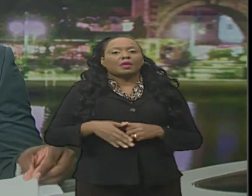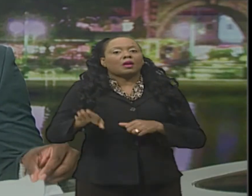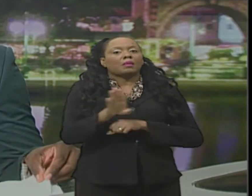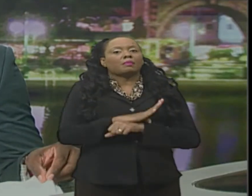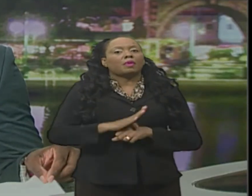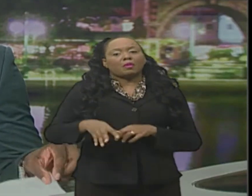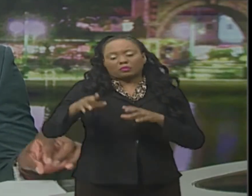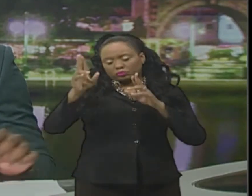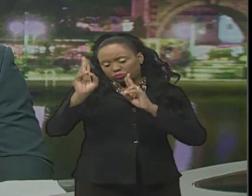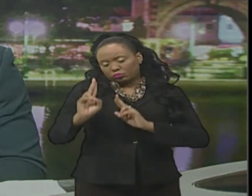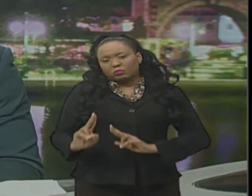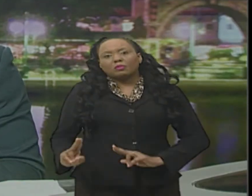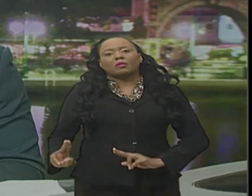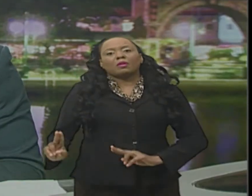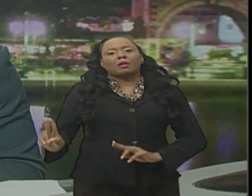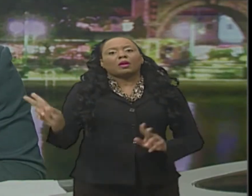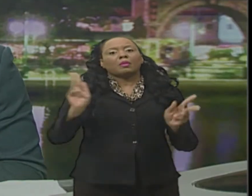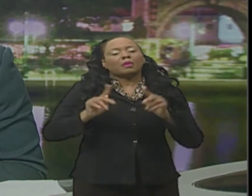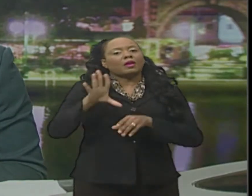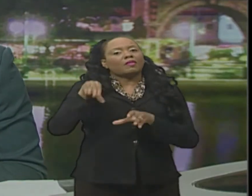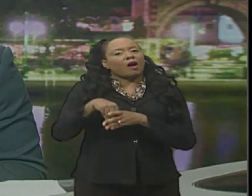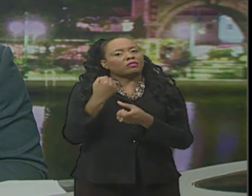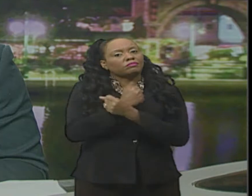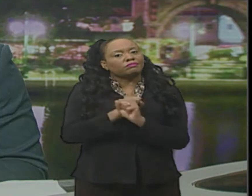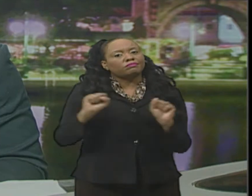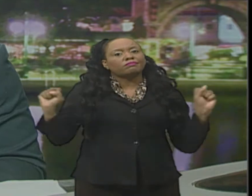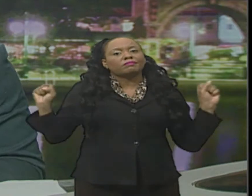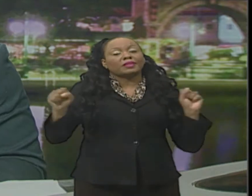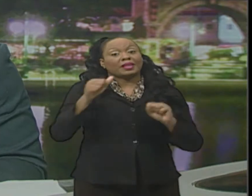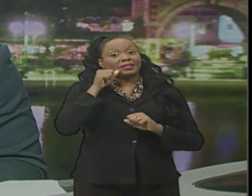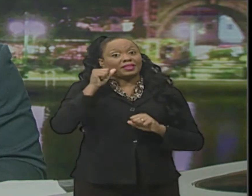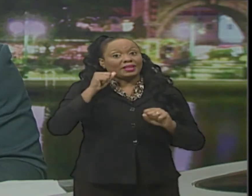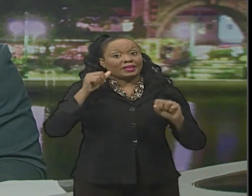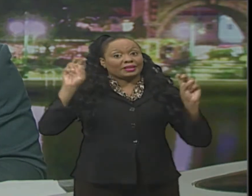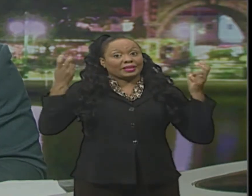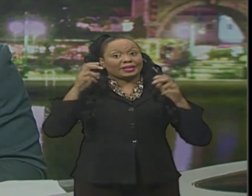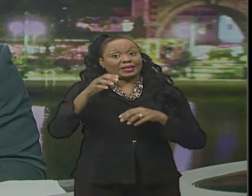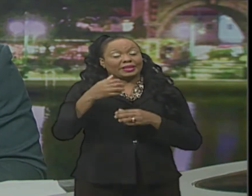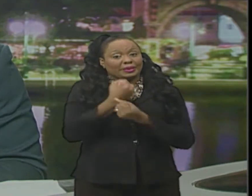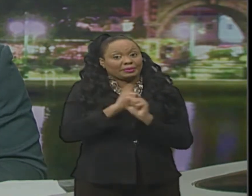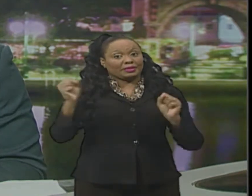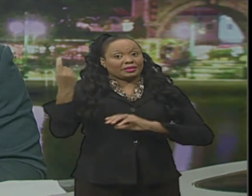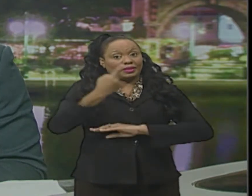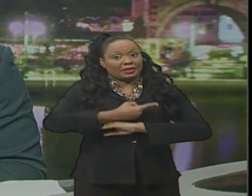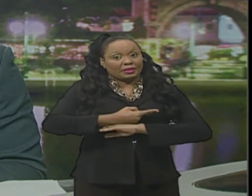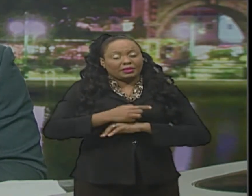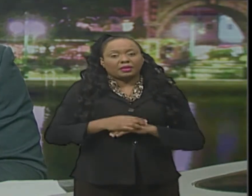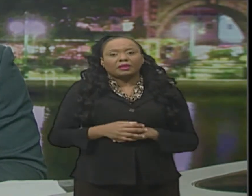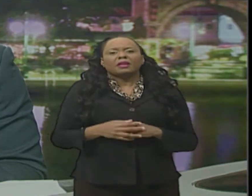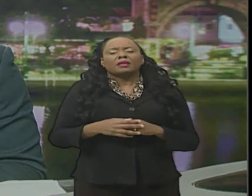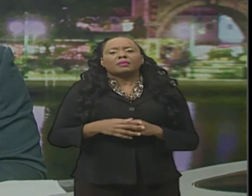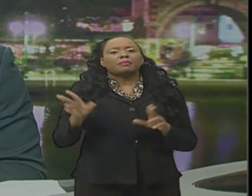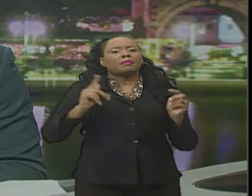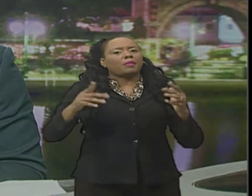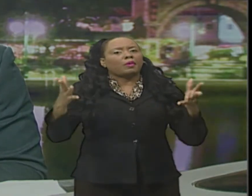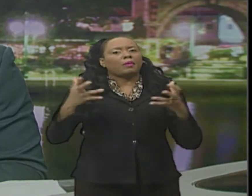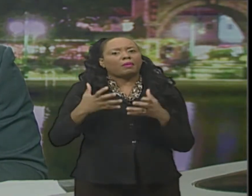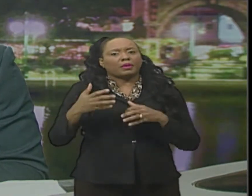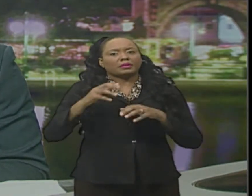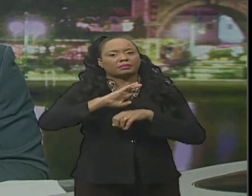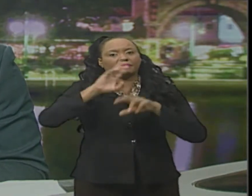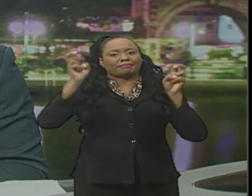tribute to its freedom fighters on Emancipation Day yesterday, there was another call for the National Heroes list to be